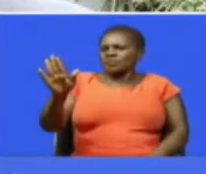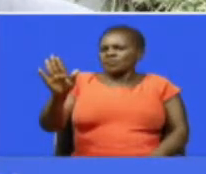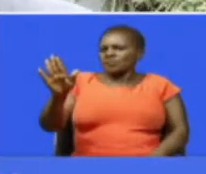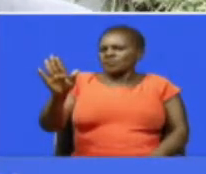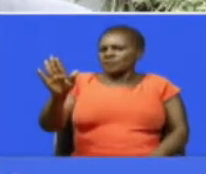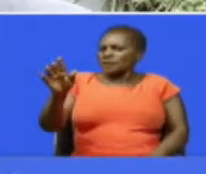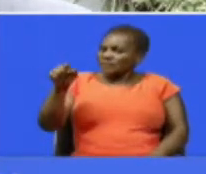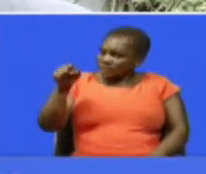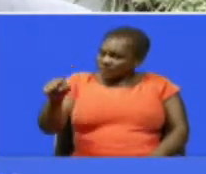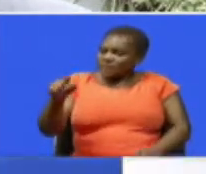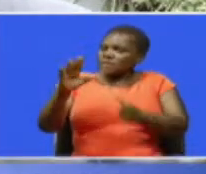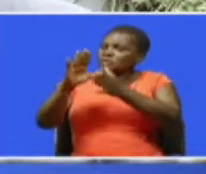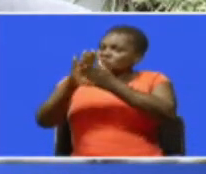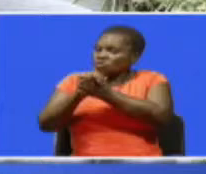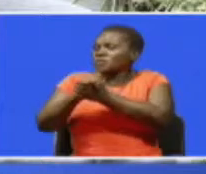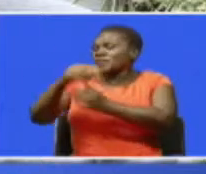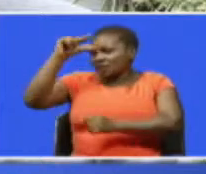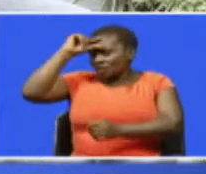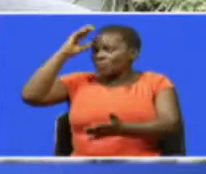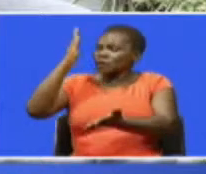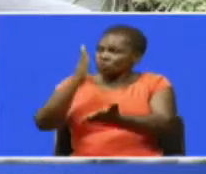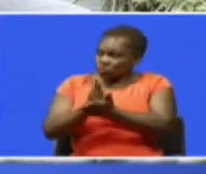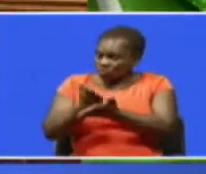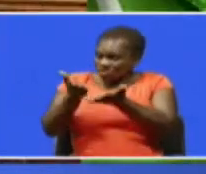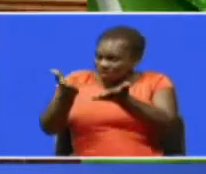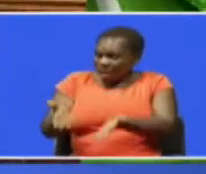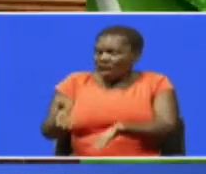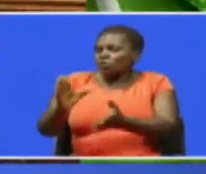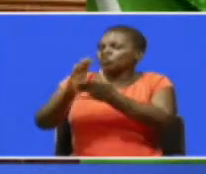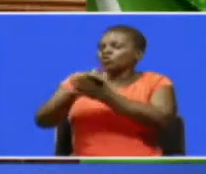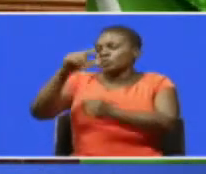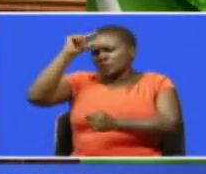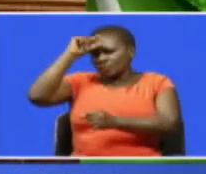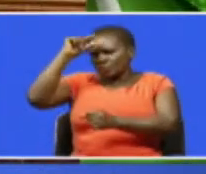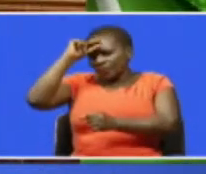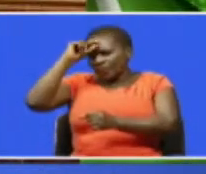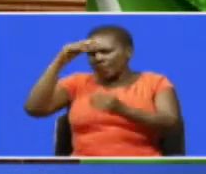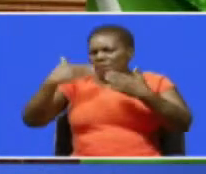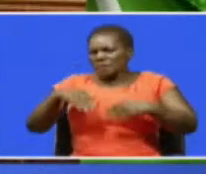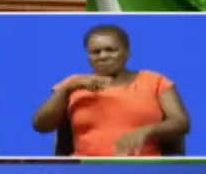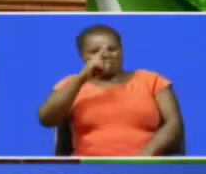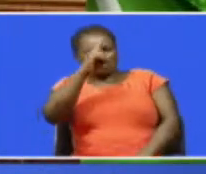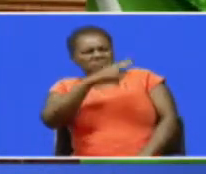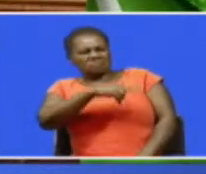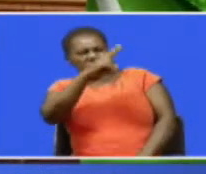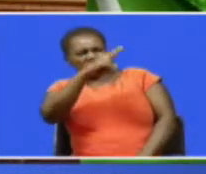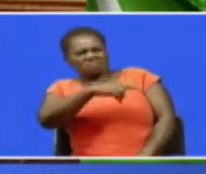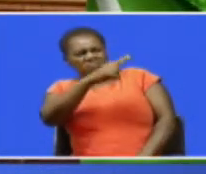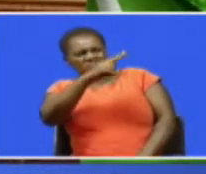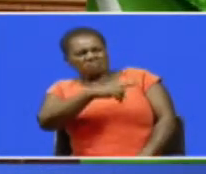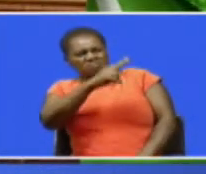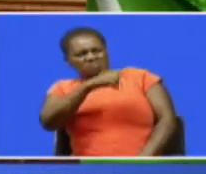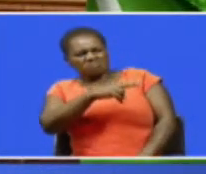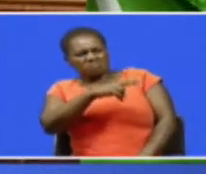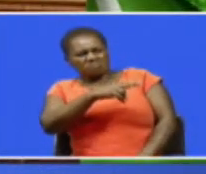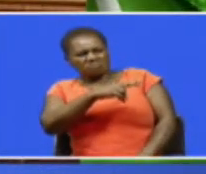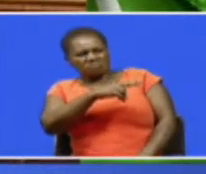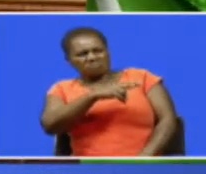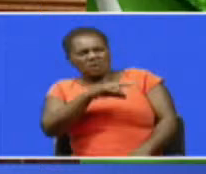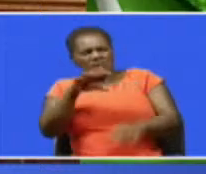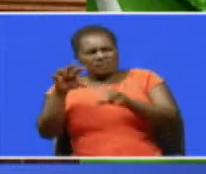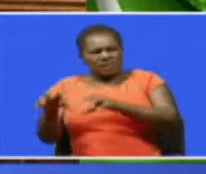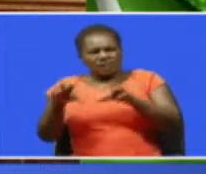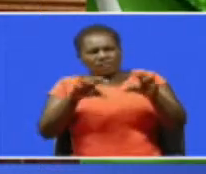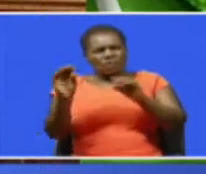This was a Jubilee government. It is a Jubilee government. People underestimate the hustler movement in